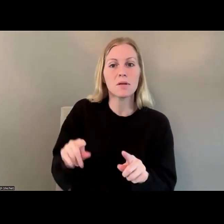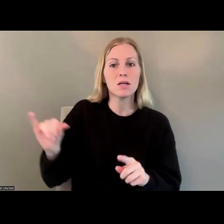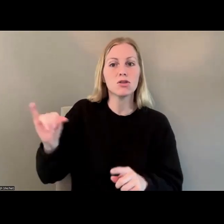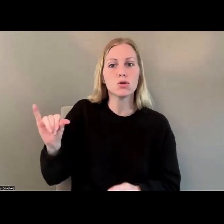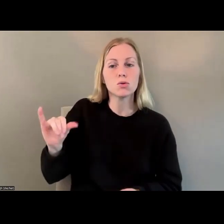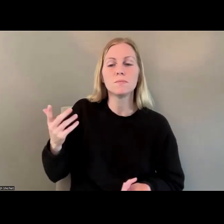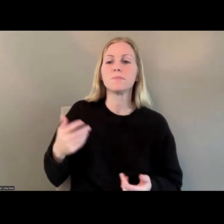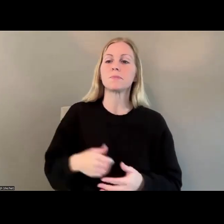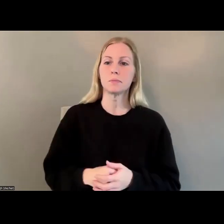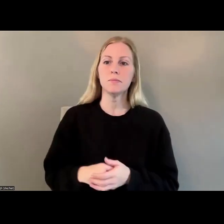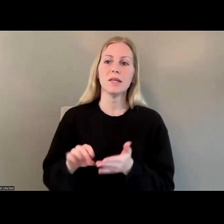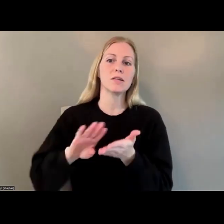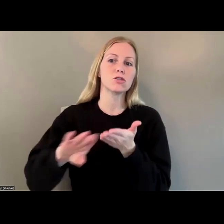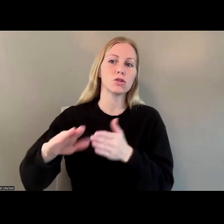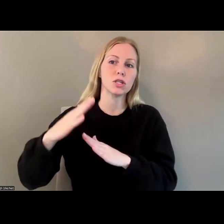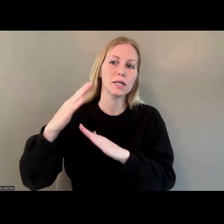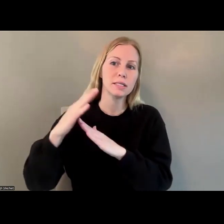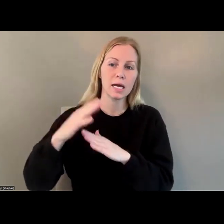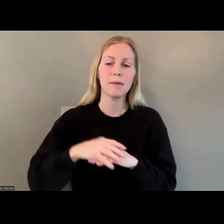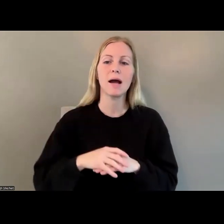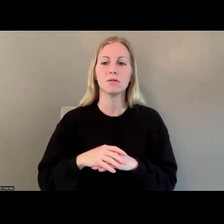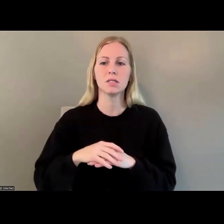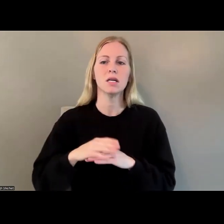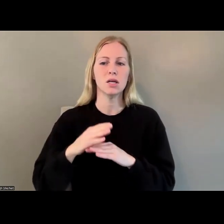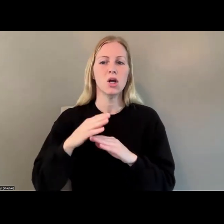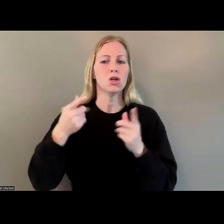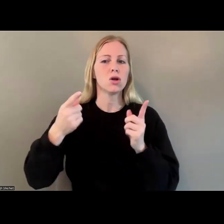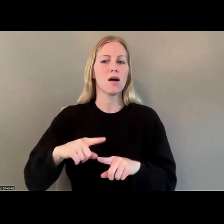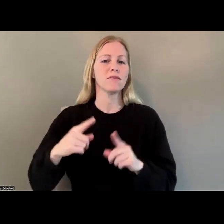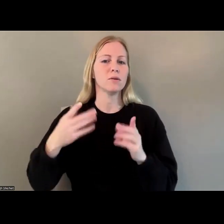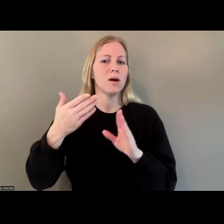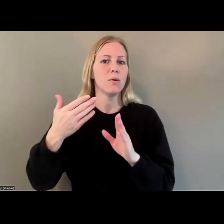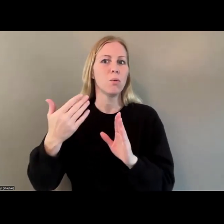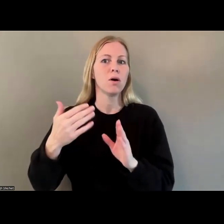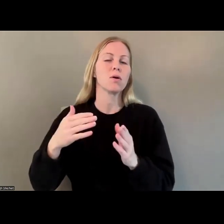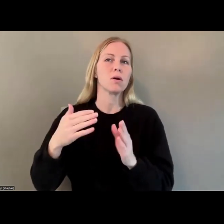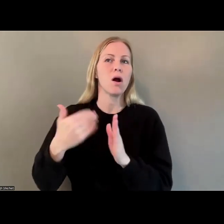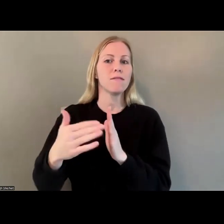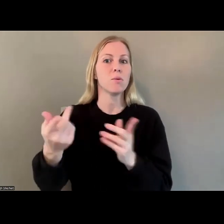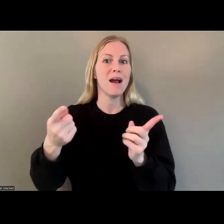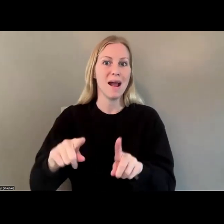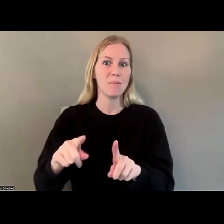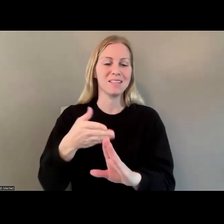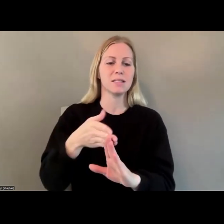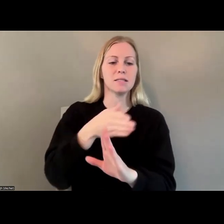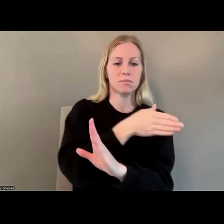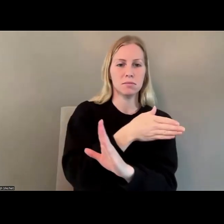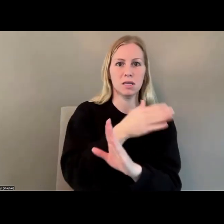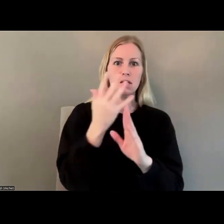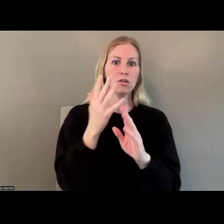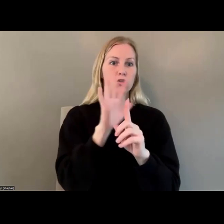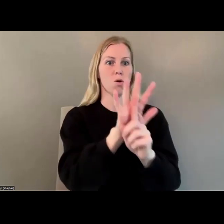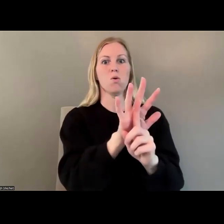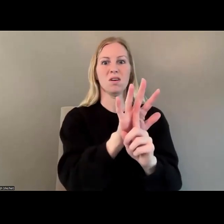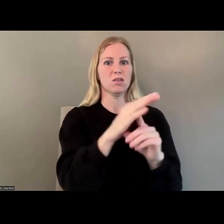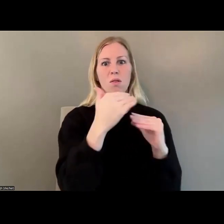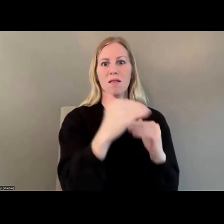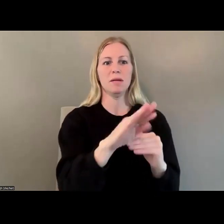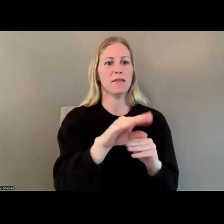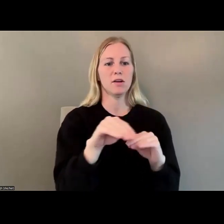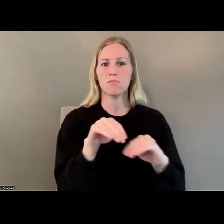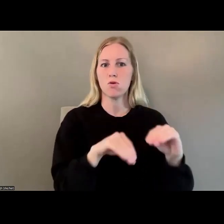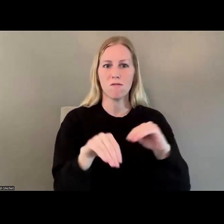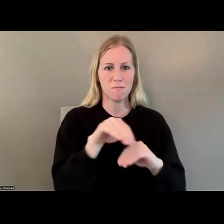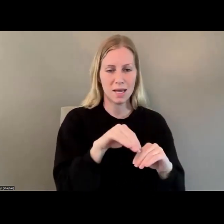Exclusionary timeouts are often preceded by the child being immobilized by a restraint. Then they are carried against their will with their brain and